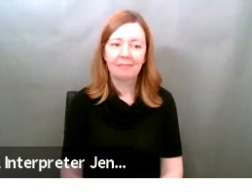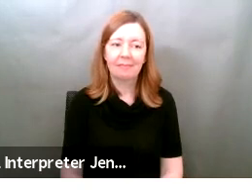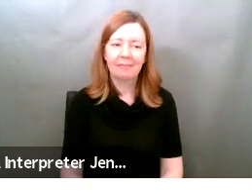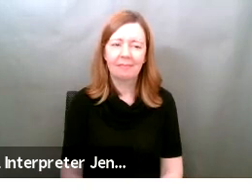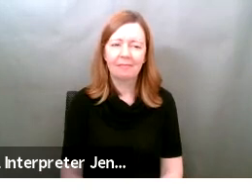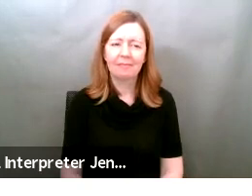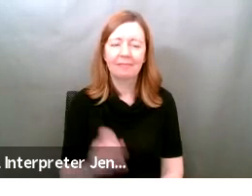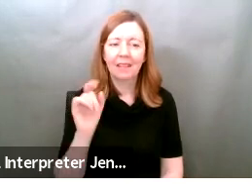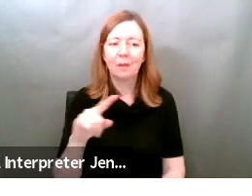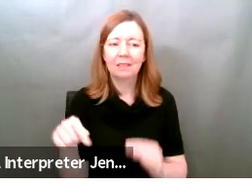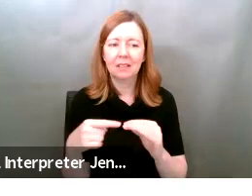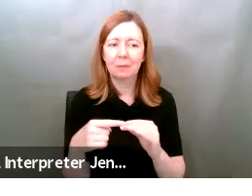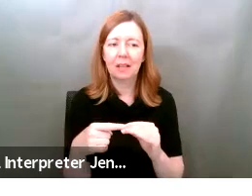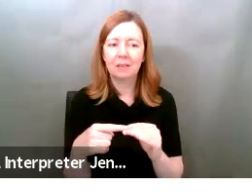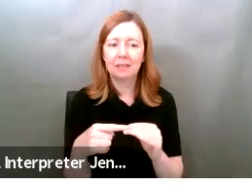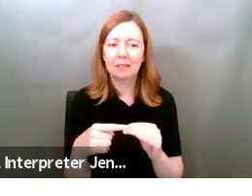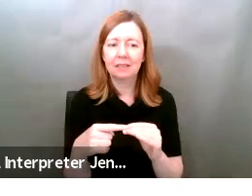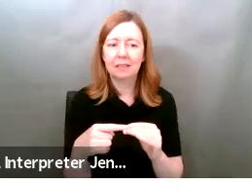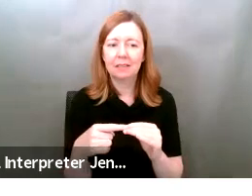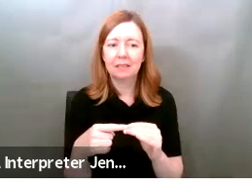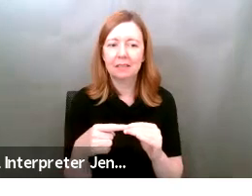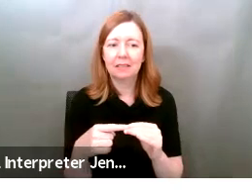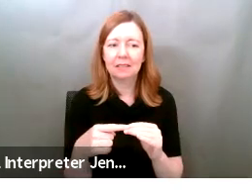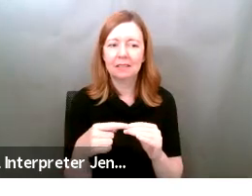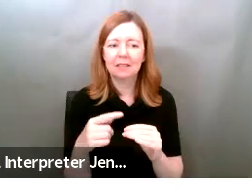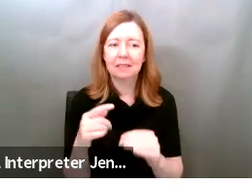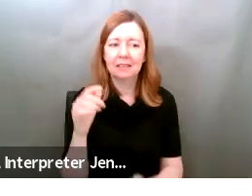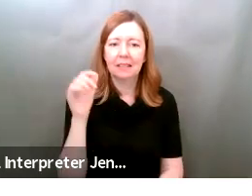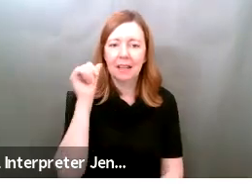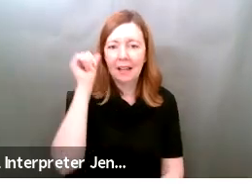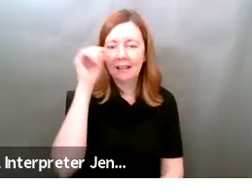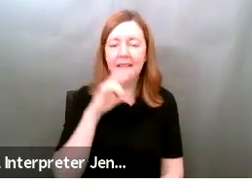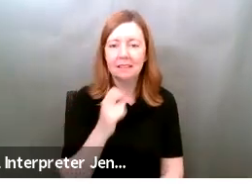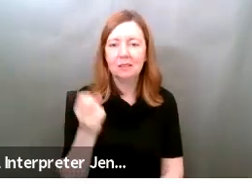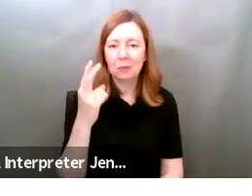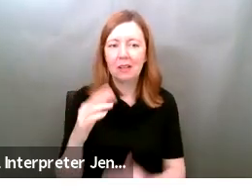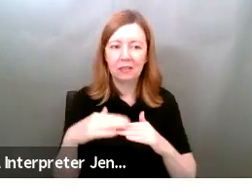So this is a question about the adolescents 12 and up